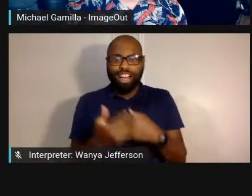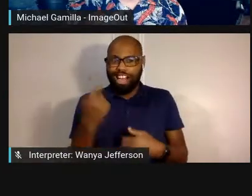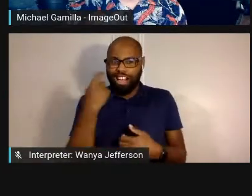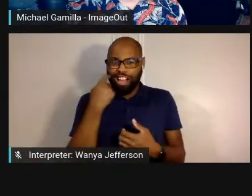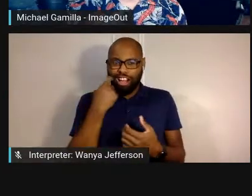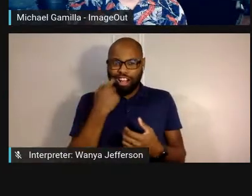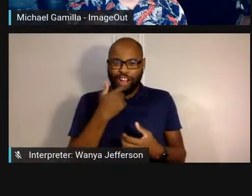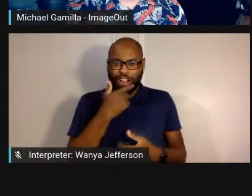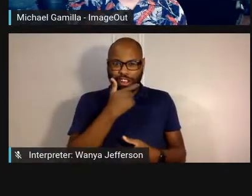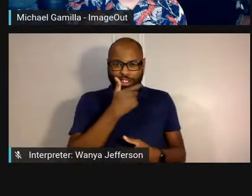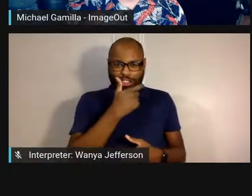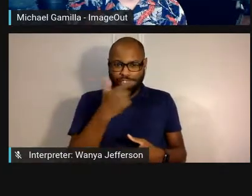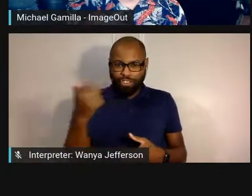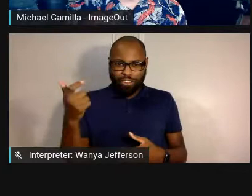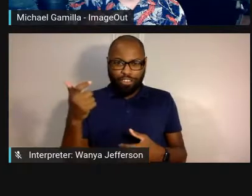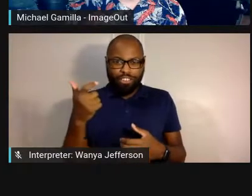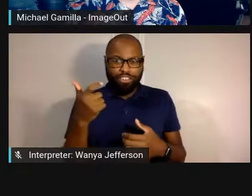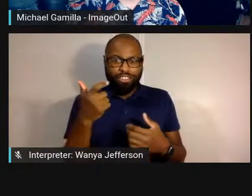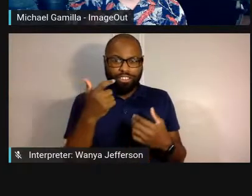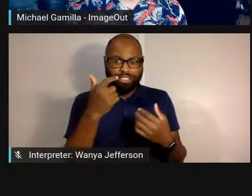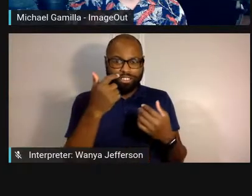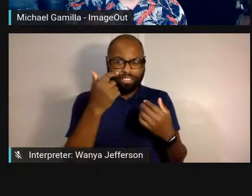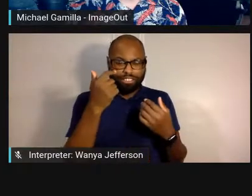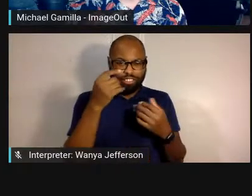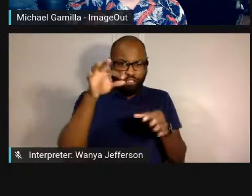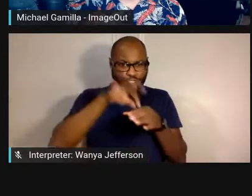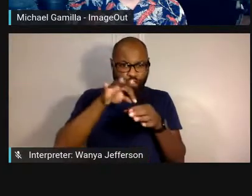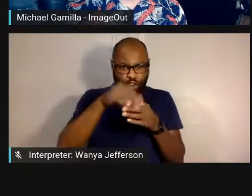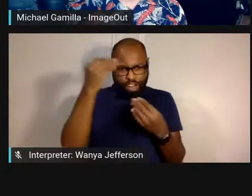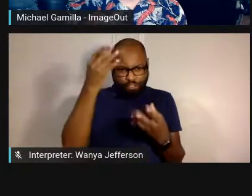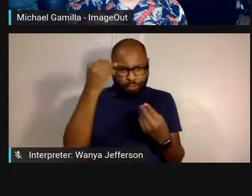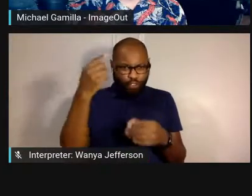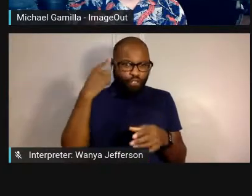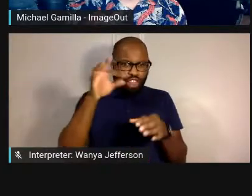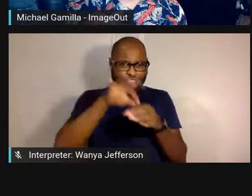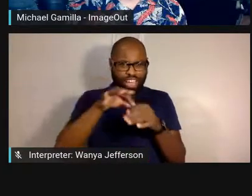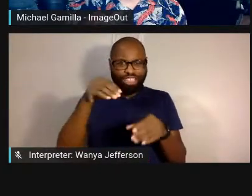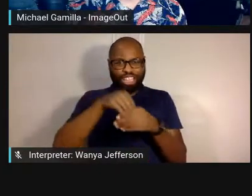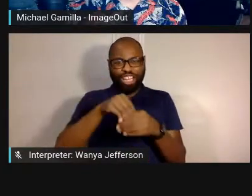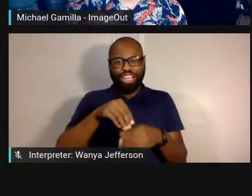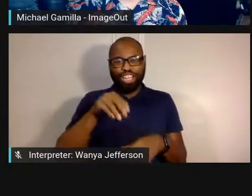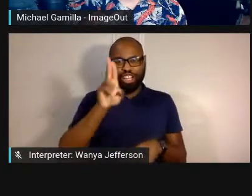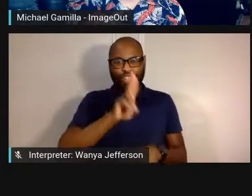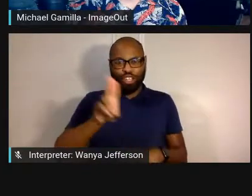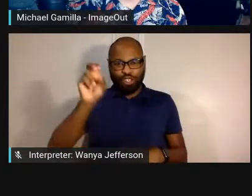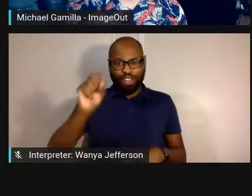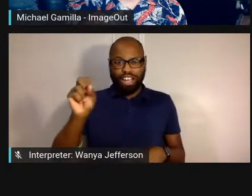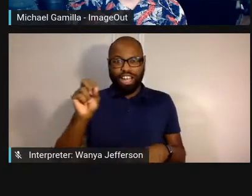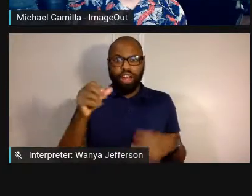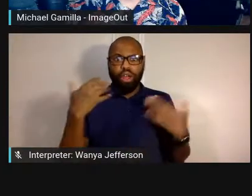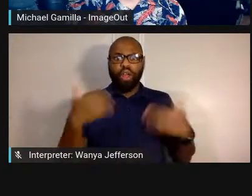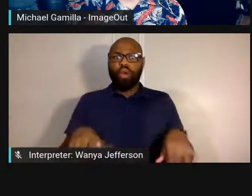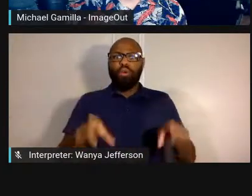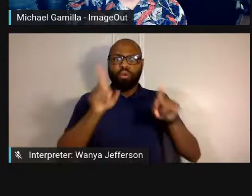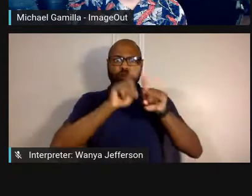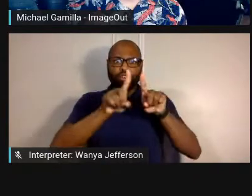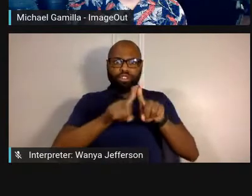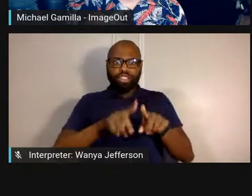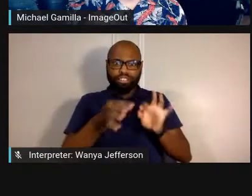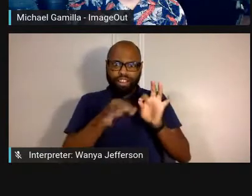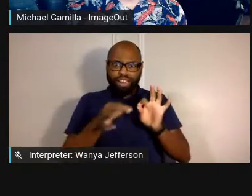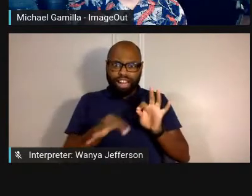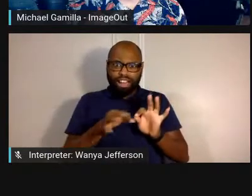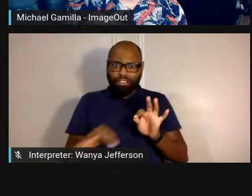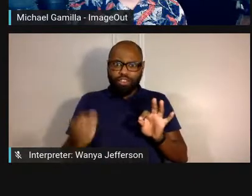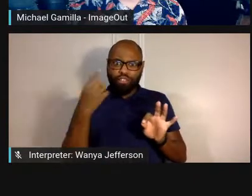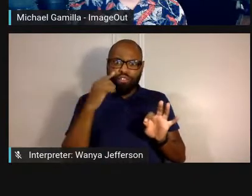the voting information now for the elections in the US, and you can notice that there are different languages in the same place. And I